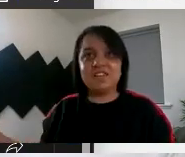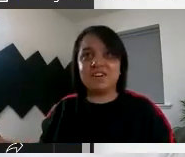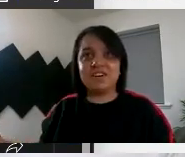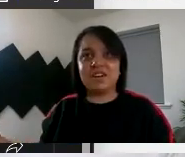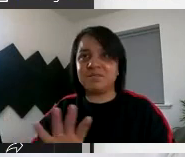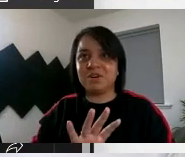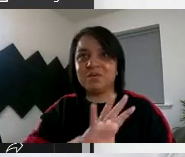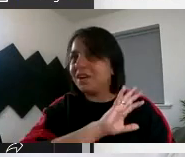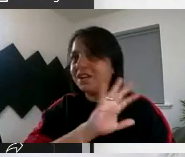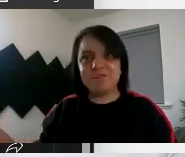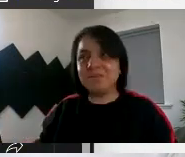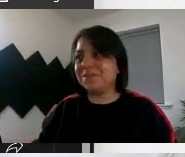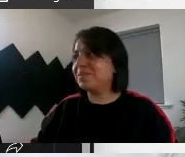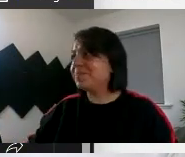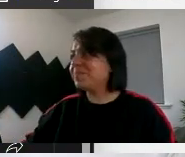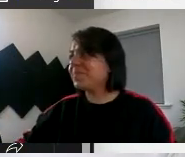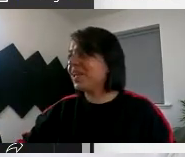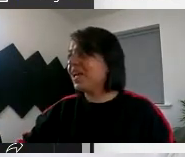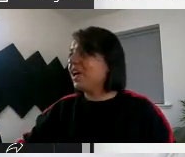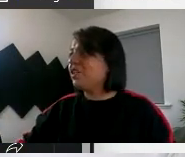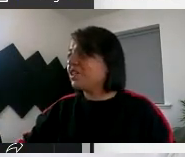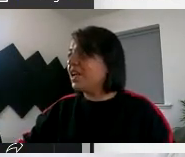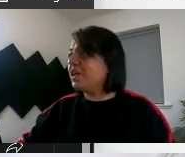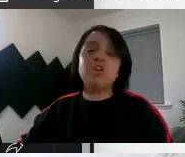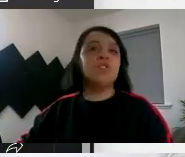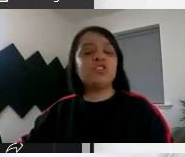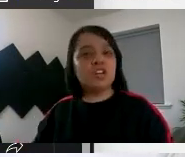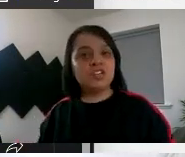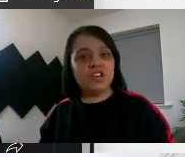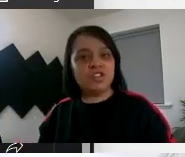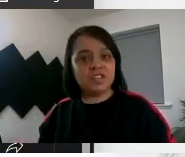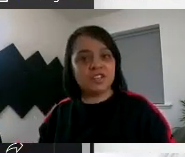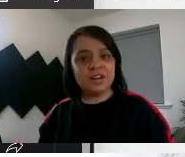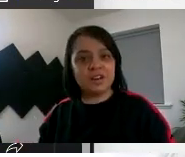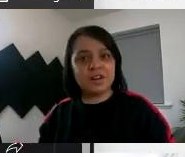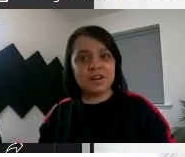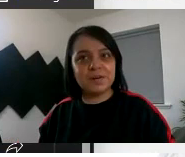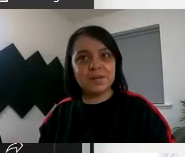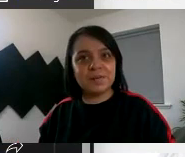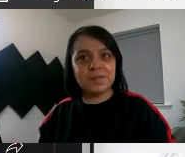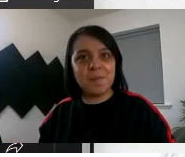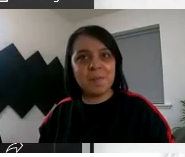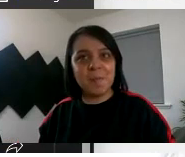TV show and you'll be famous. Does anybody know who Charlotte Church is?